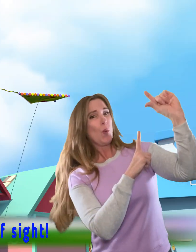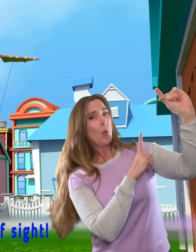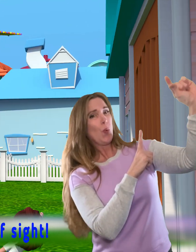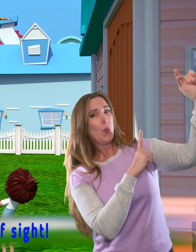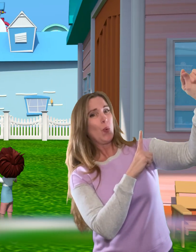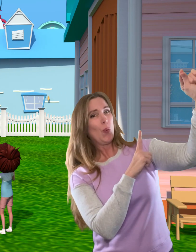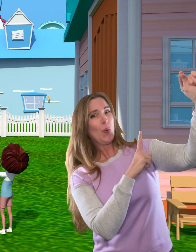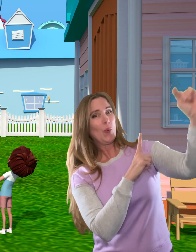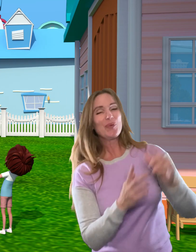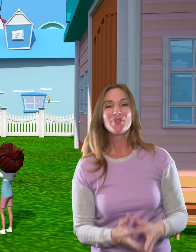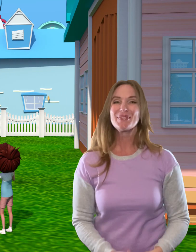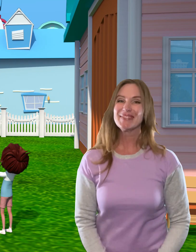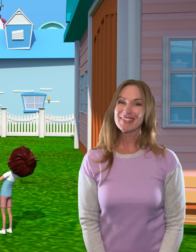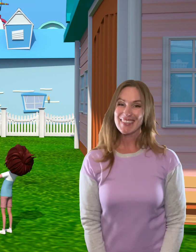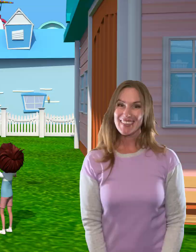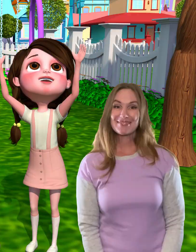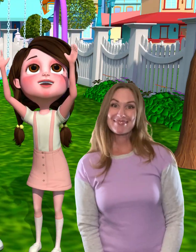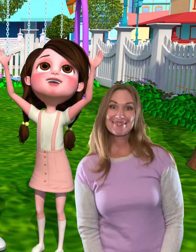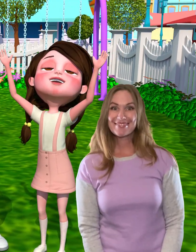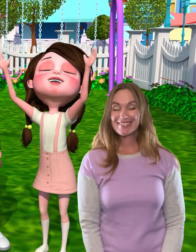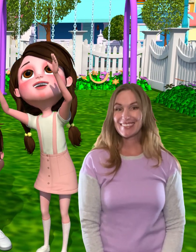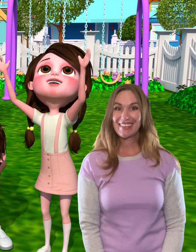out of sight.